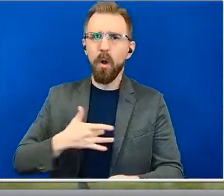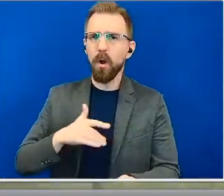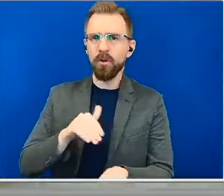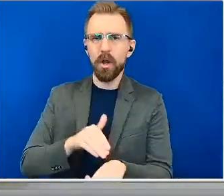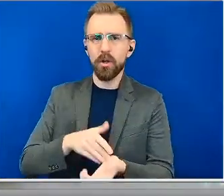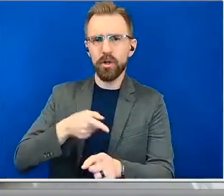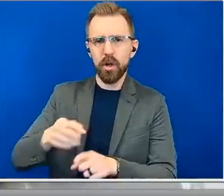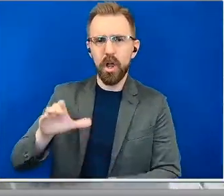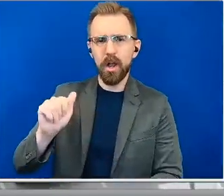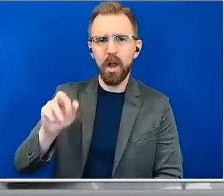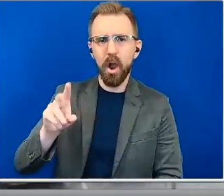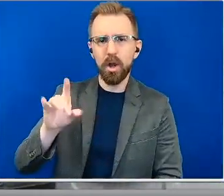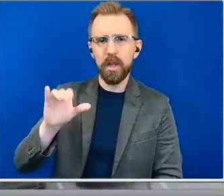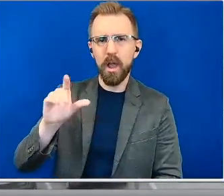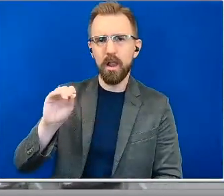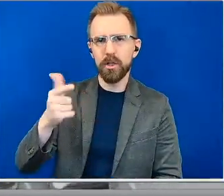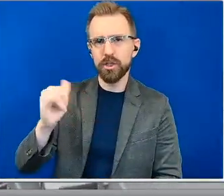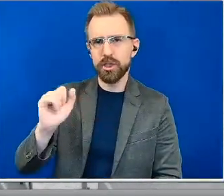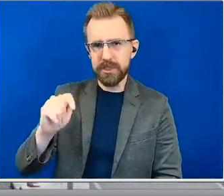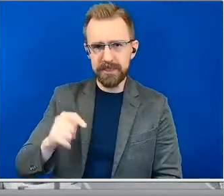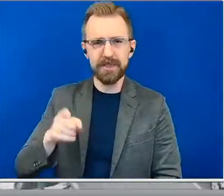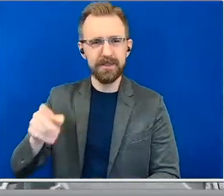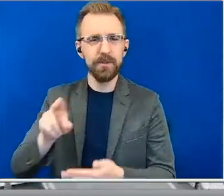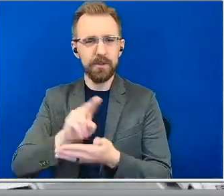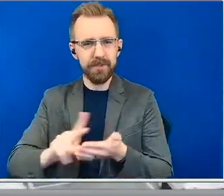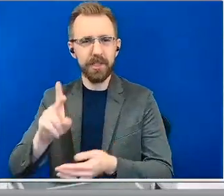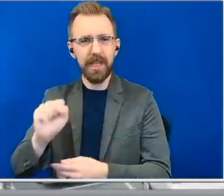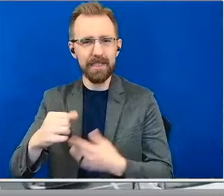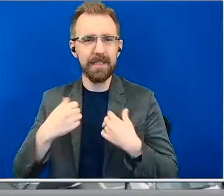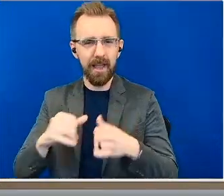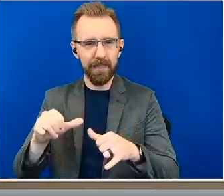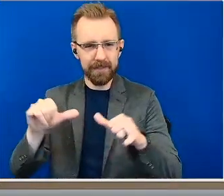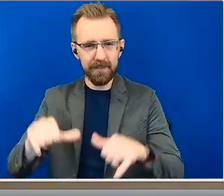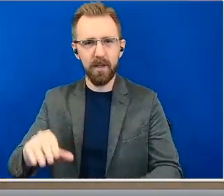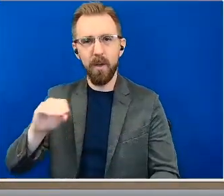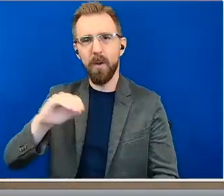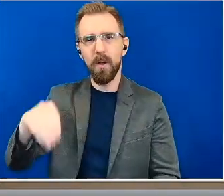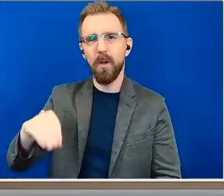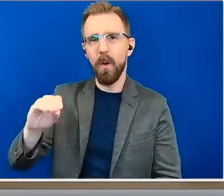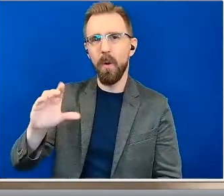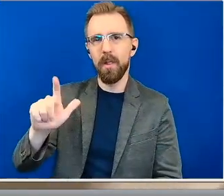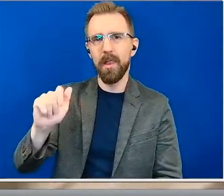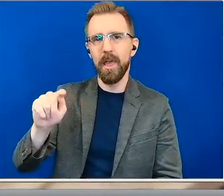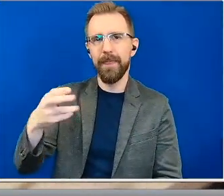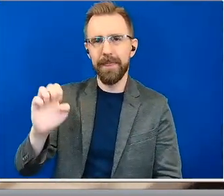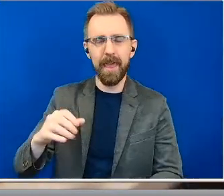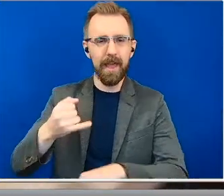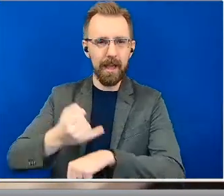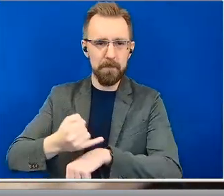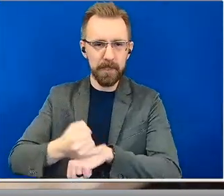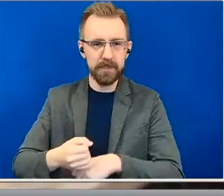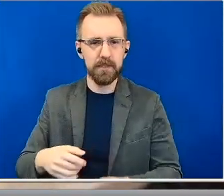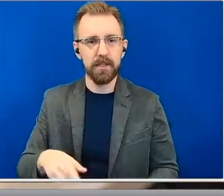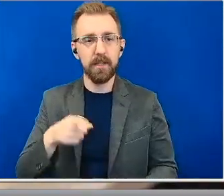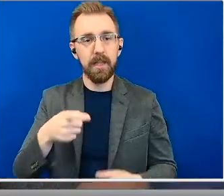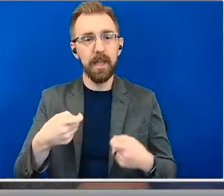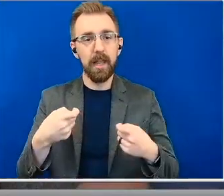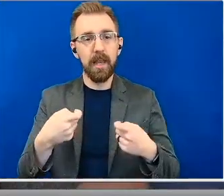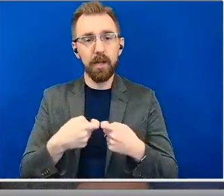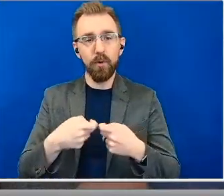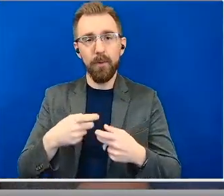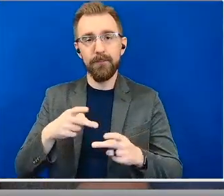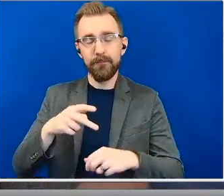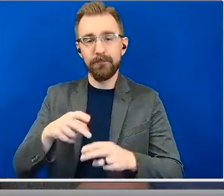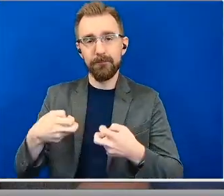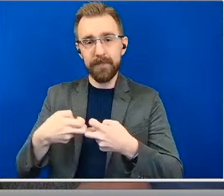work with at the University of Kansas Health System's Olathe campus, electrophysiologist Dr. Ravi Yarlagadda. One